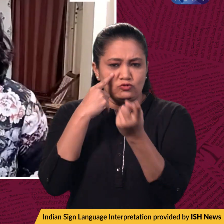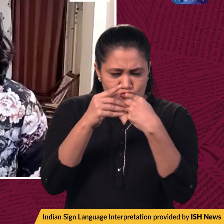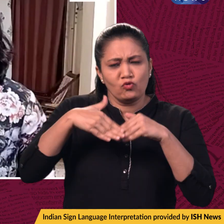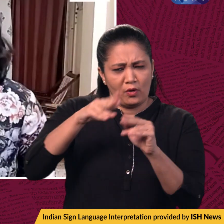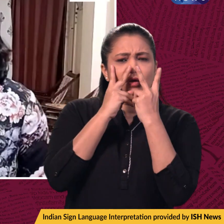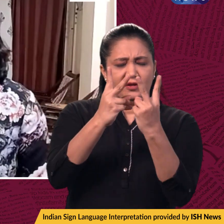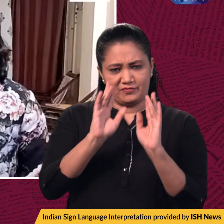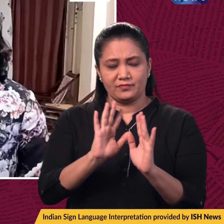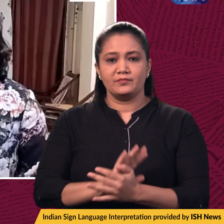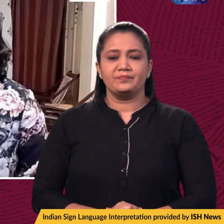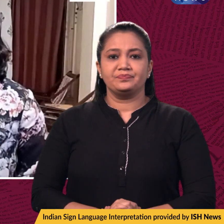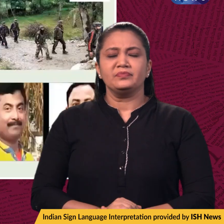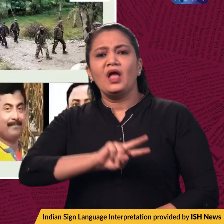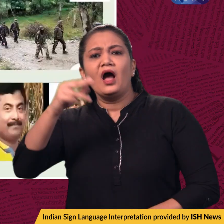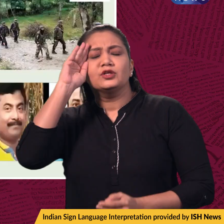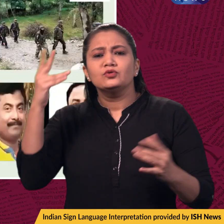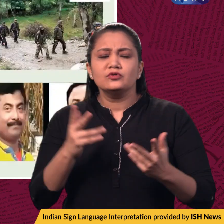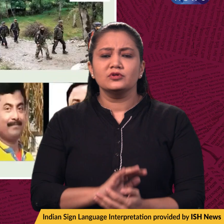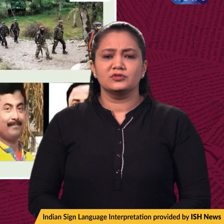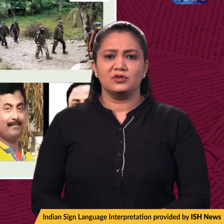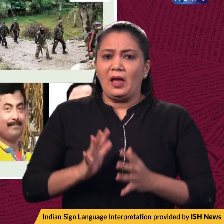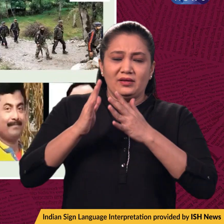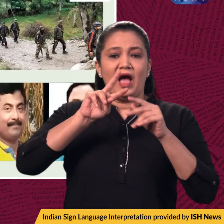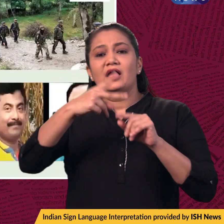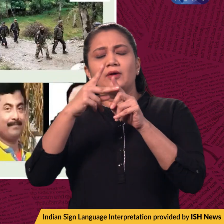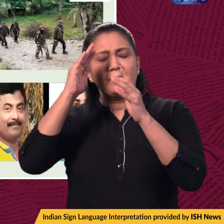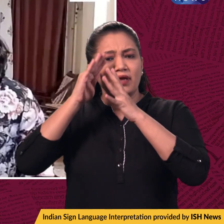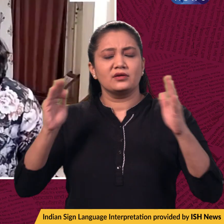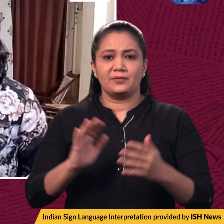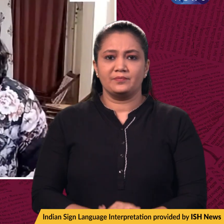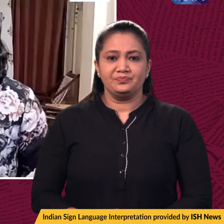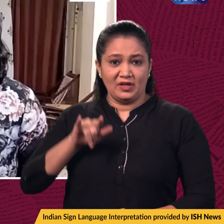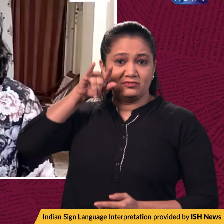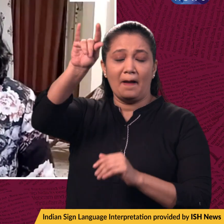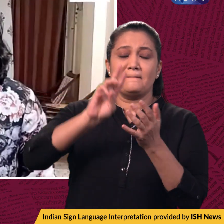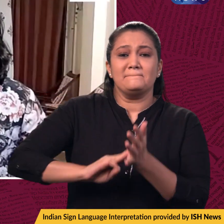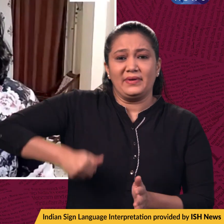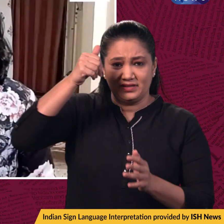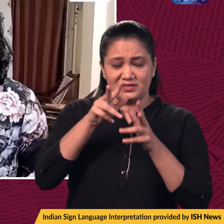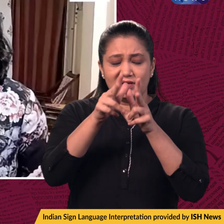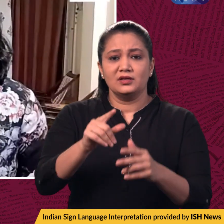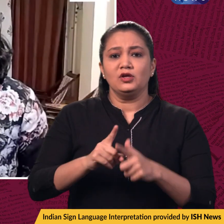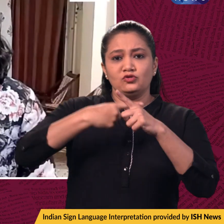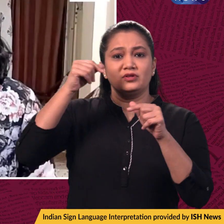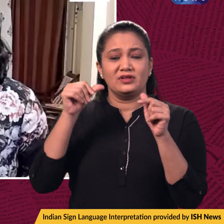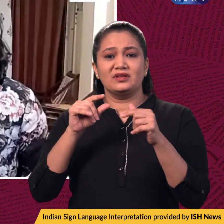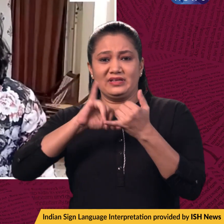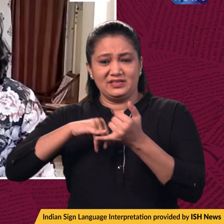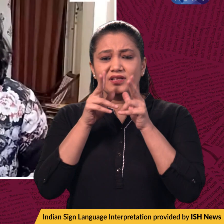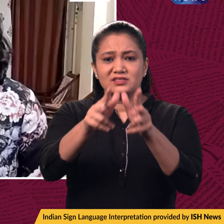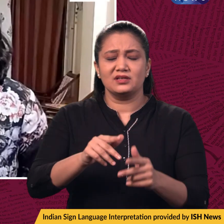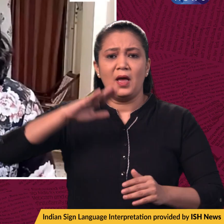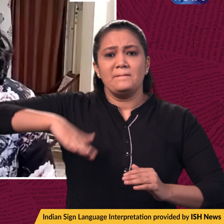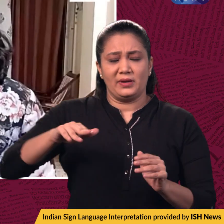situation. In other news, now away from this big story, Civil Aviation Minister Jyotiraditya Scindia